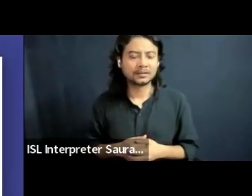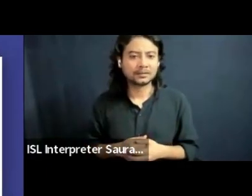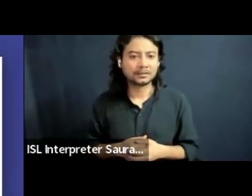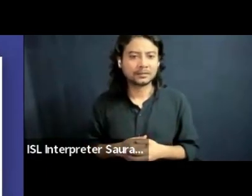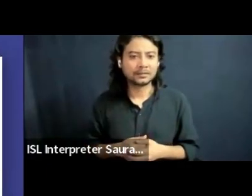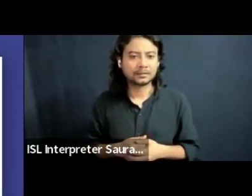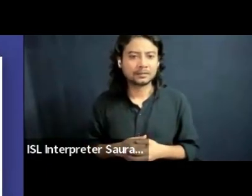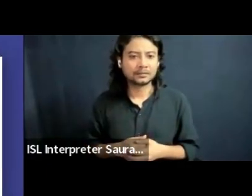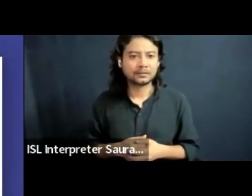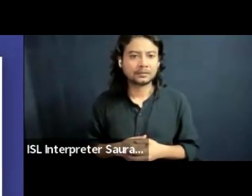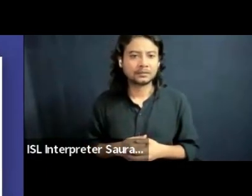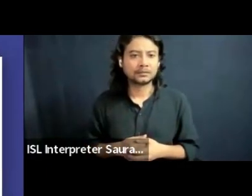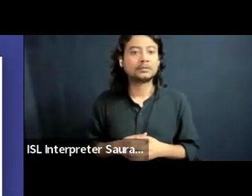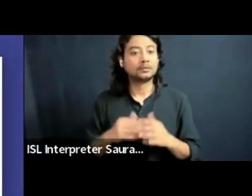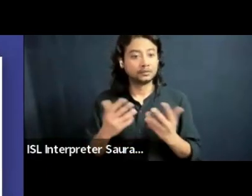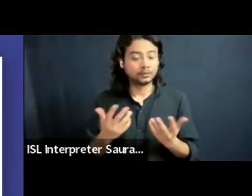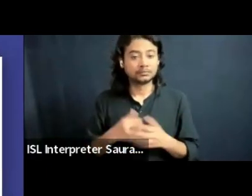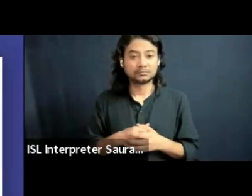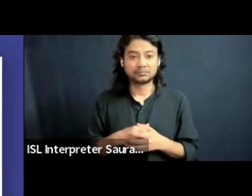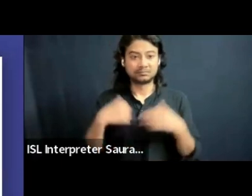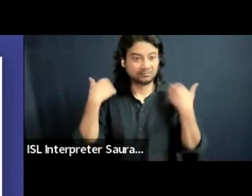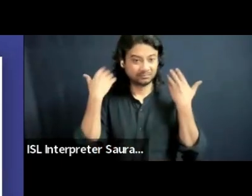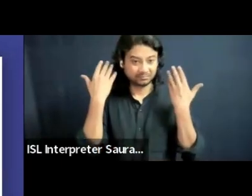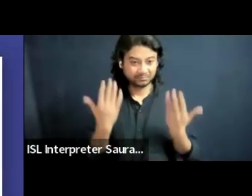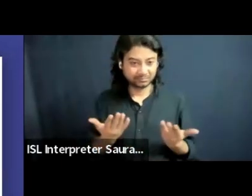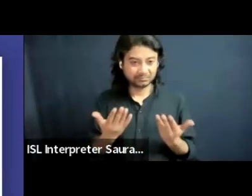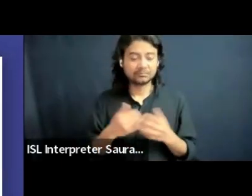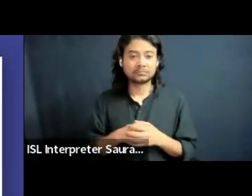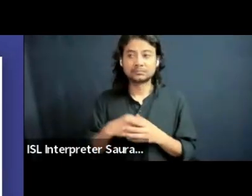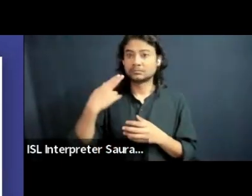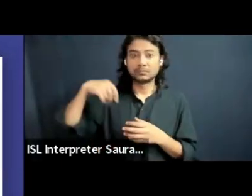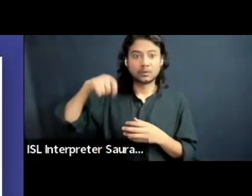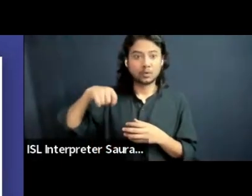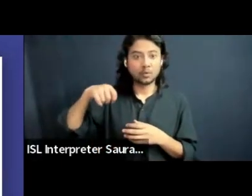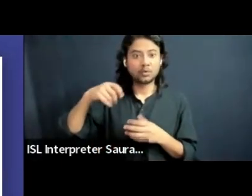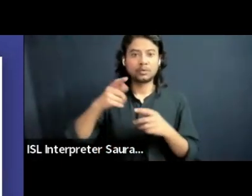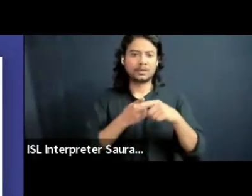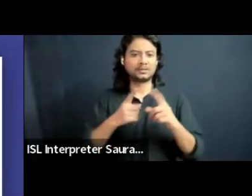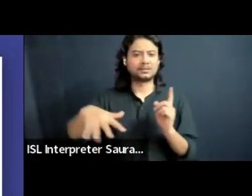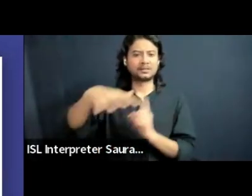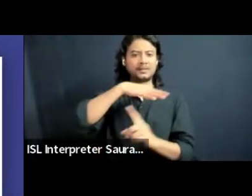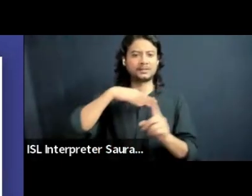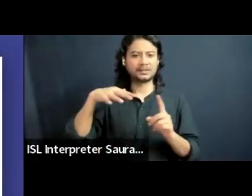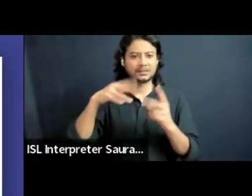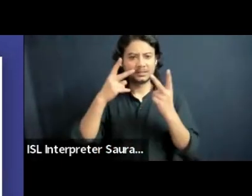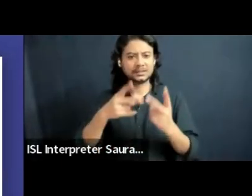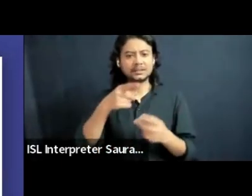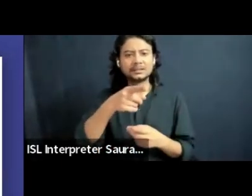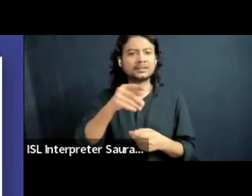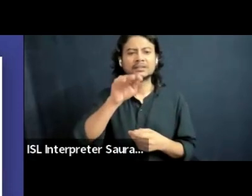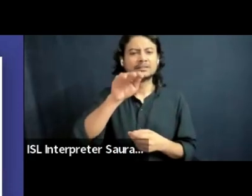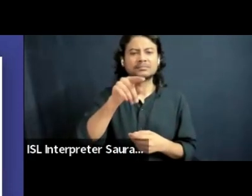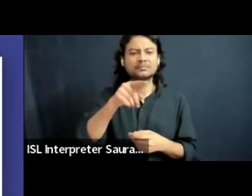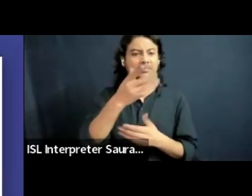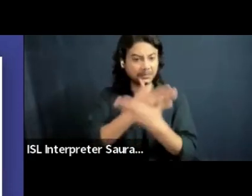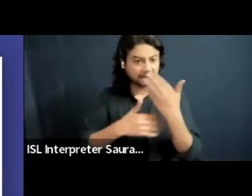as having the capacity to make decisions for their life. You and I, we will decide when we want to marry. After